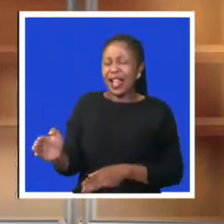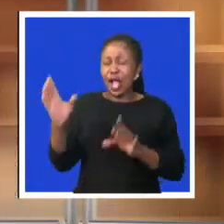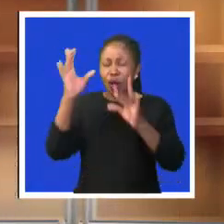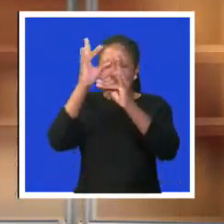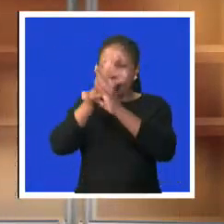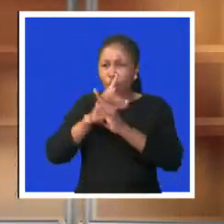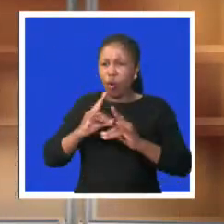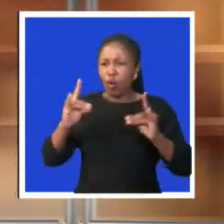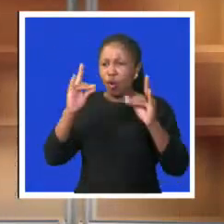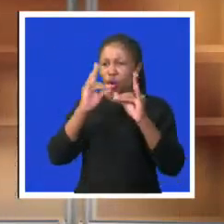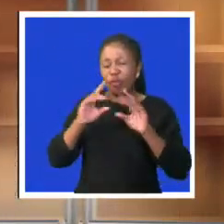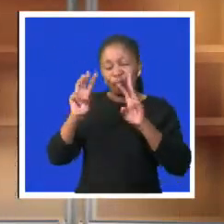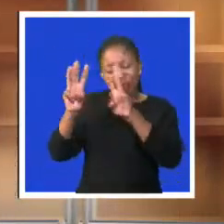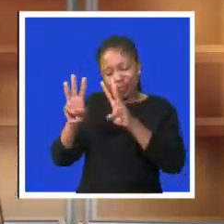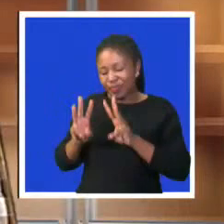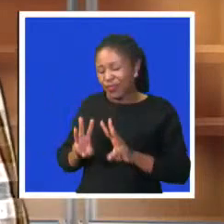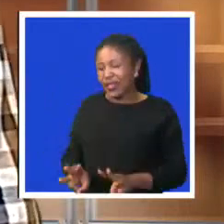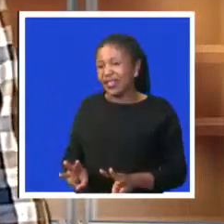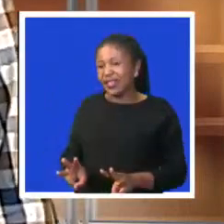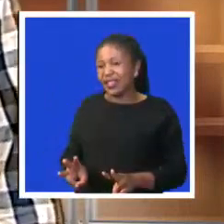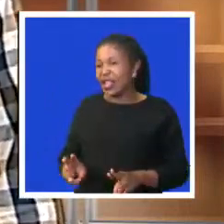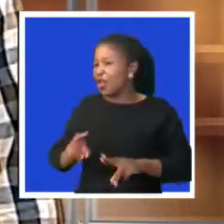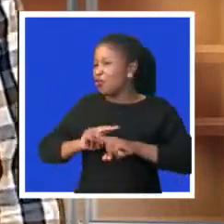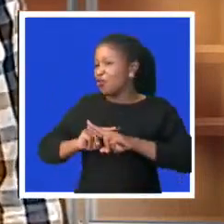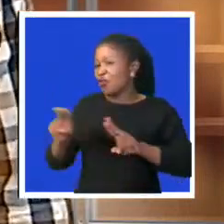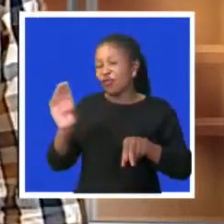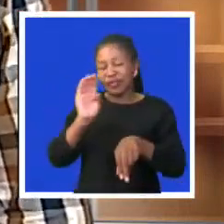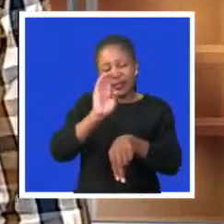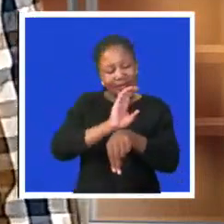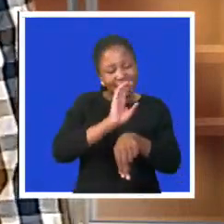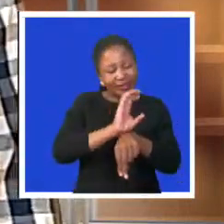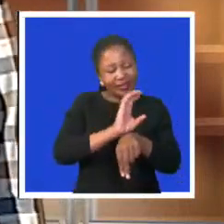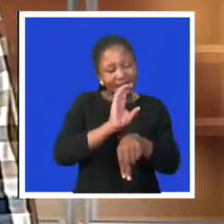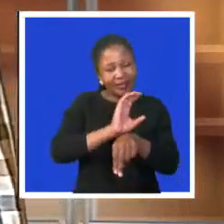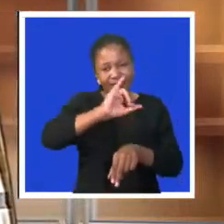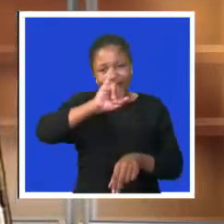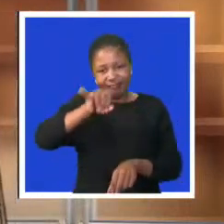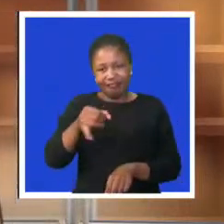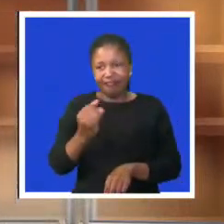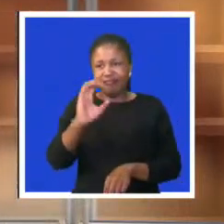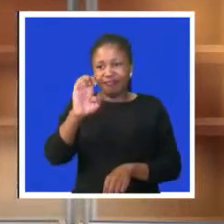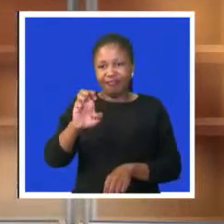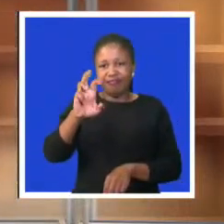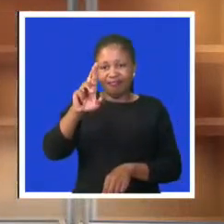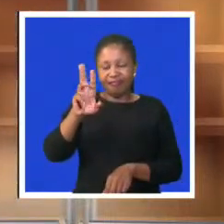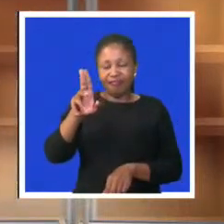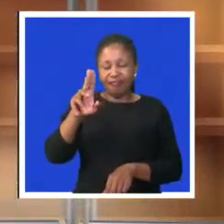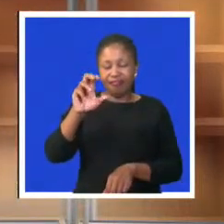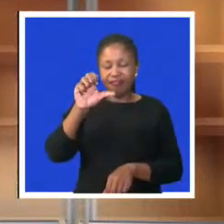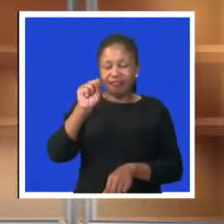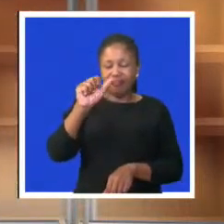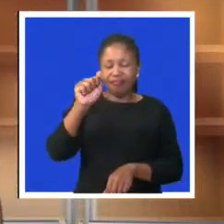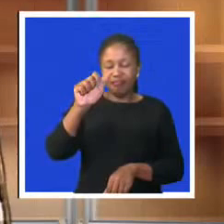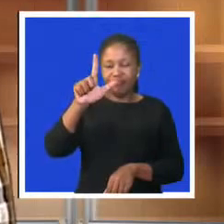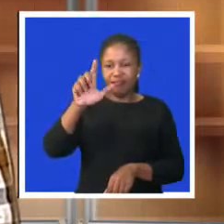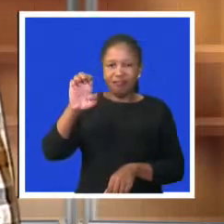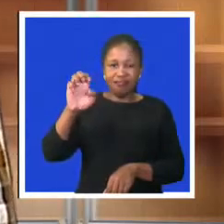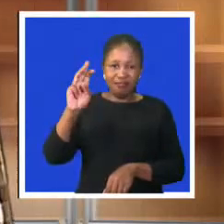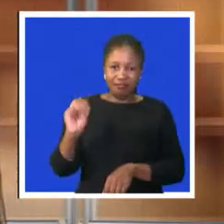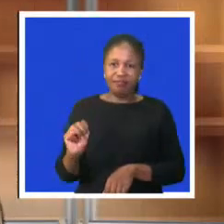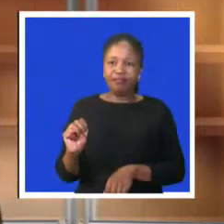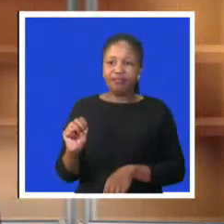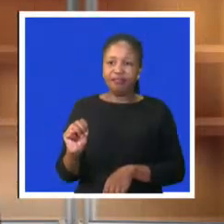the temple at Jerusalem. Dear Elena, the Samaritans, they ended up building their own temple